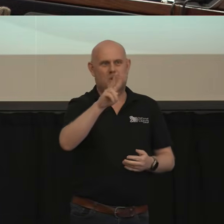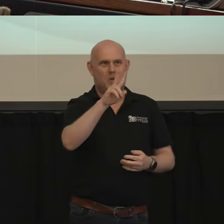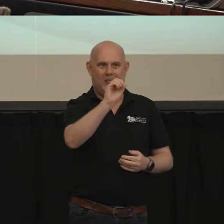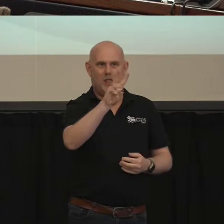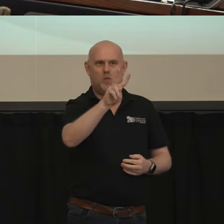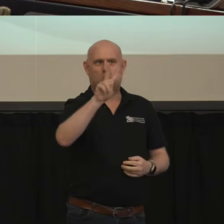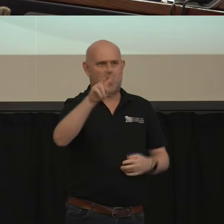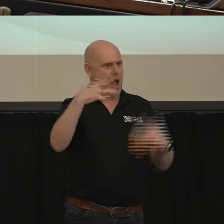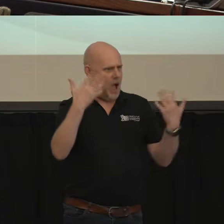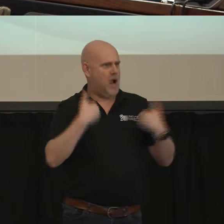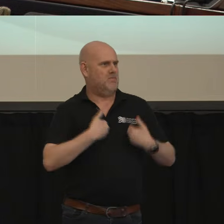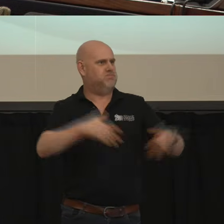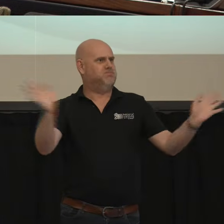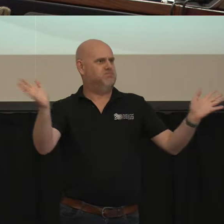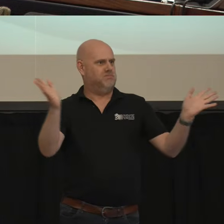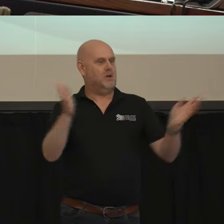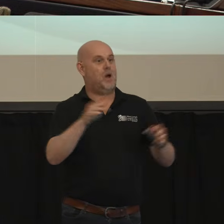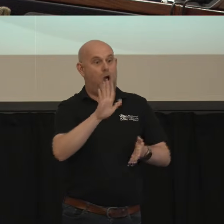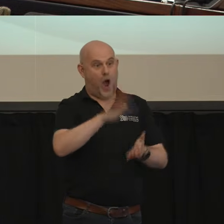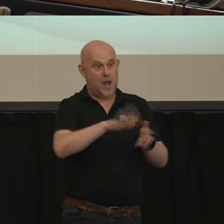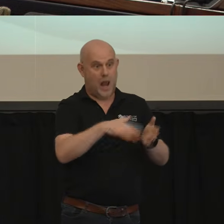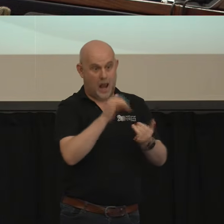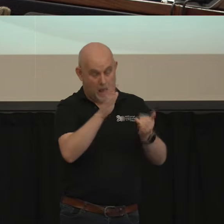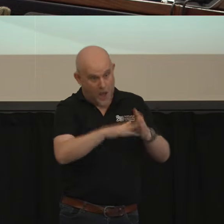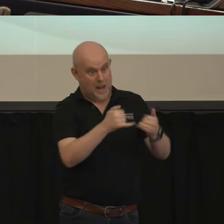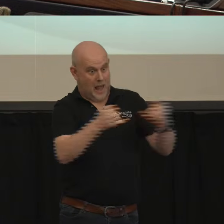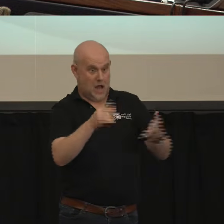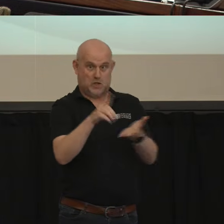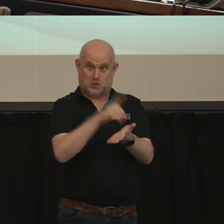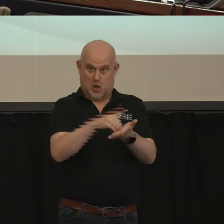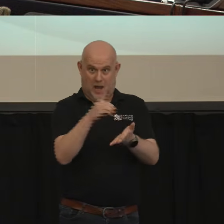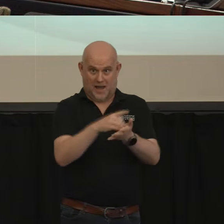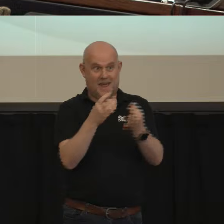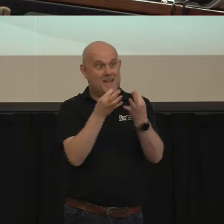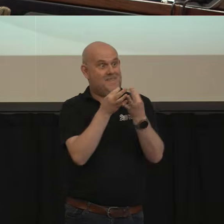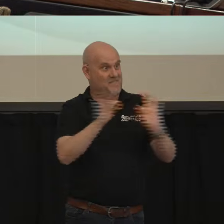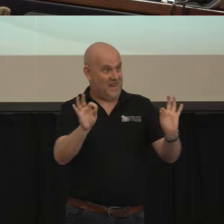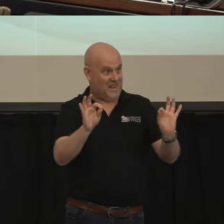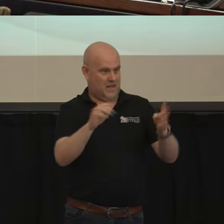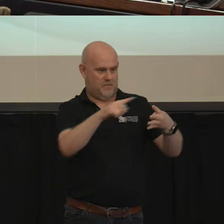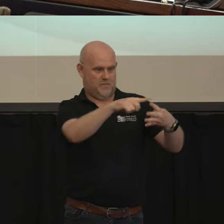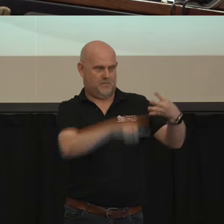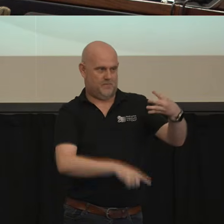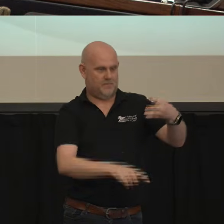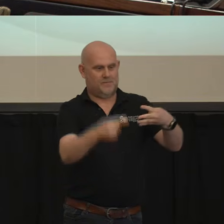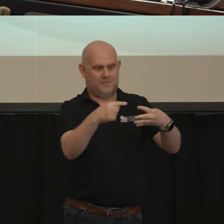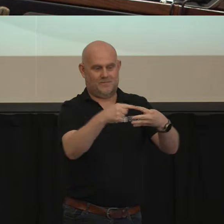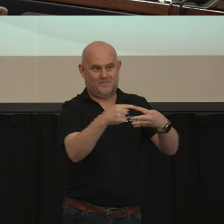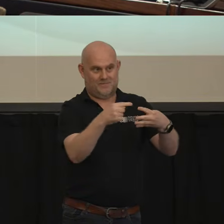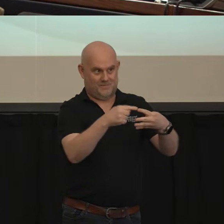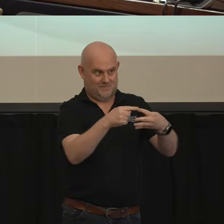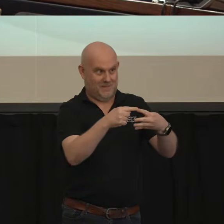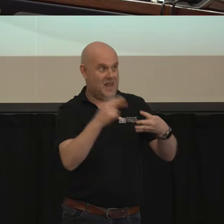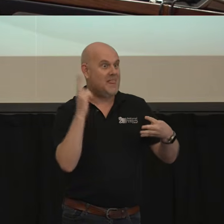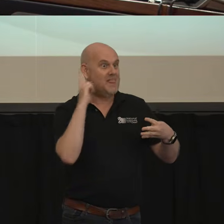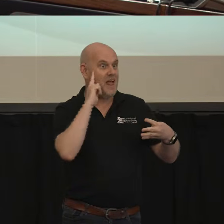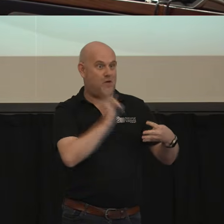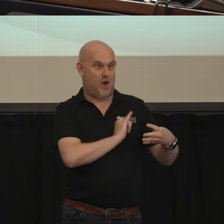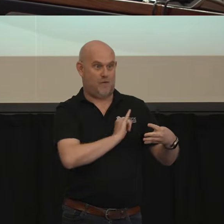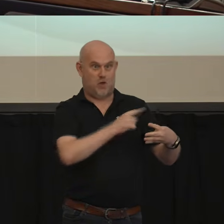dictionary. In 2002, we already started with that. It's online SSL dictionary that's free